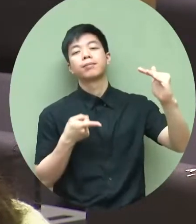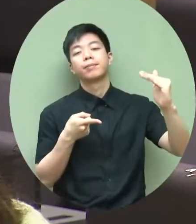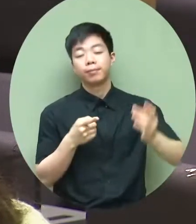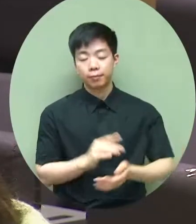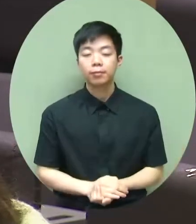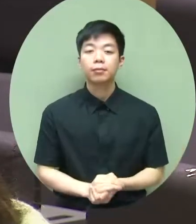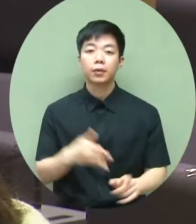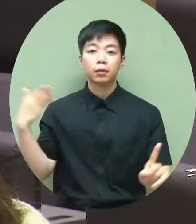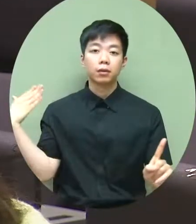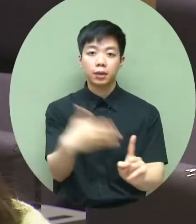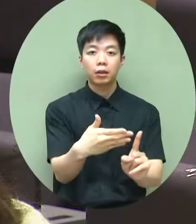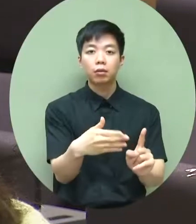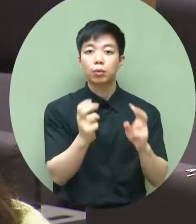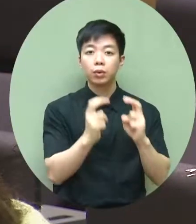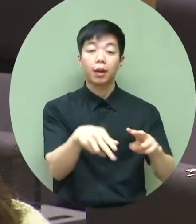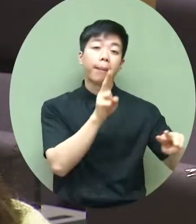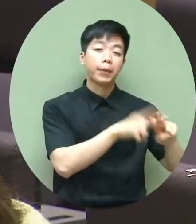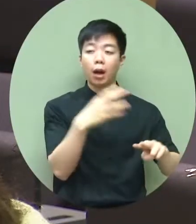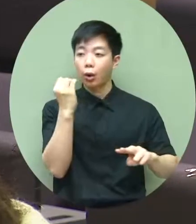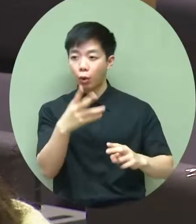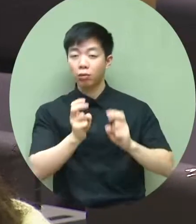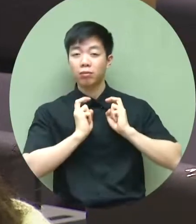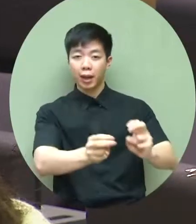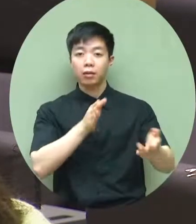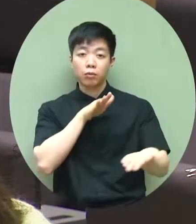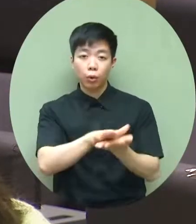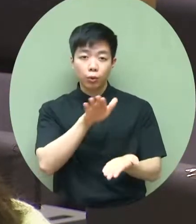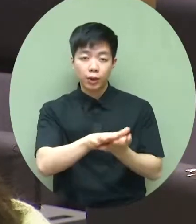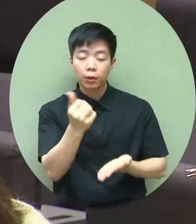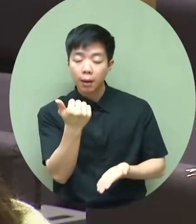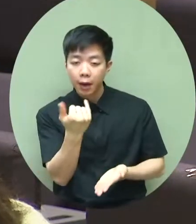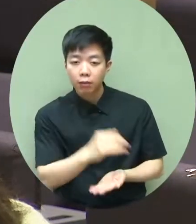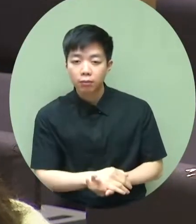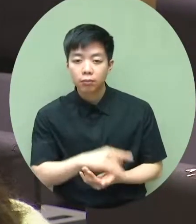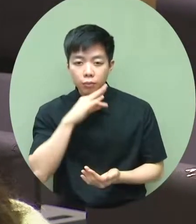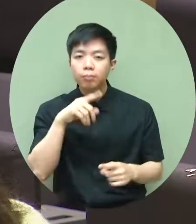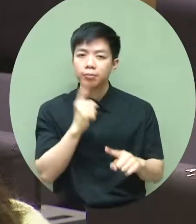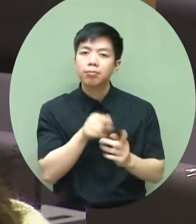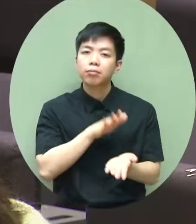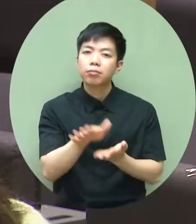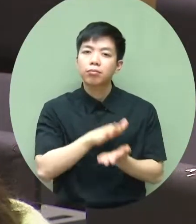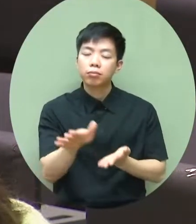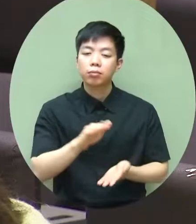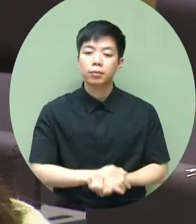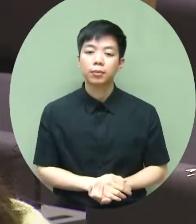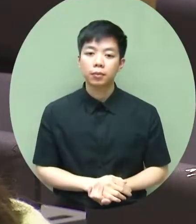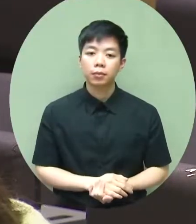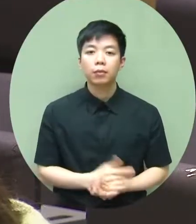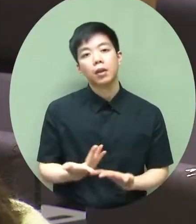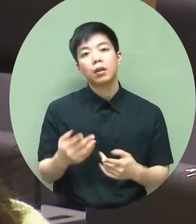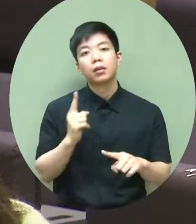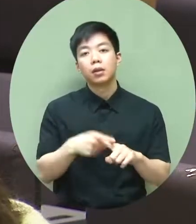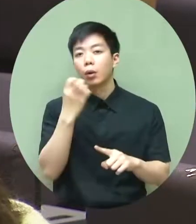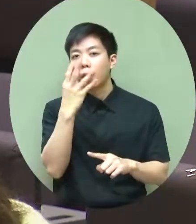variance is quite big. And then for through train, is it going to be cancelled between Guangzhou and Hong Kong? If it